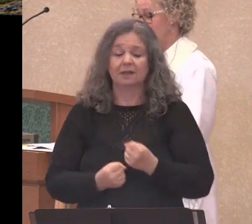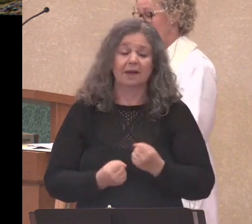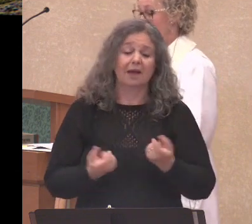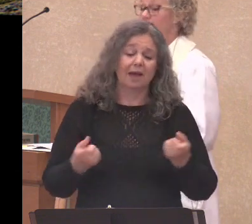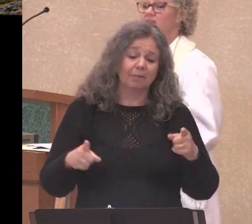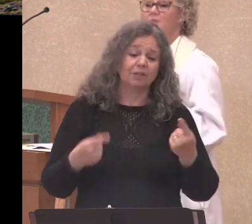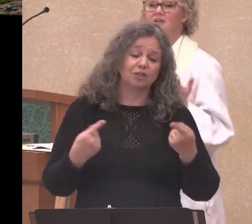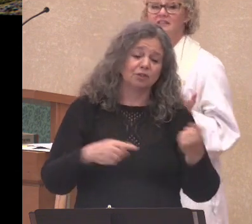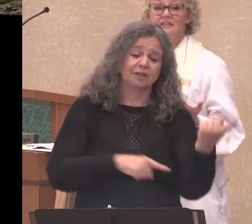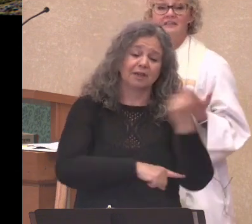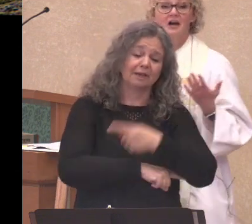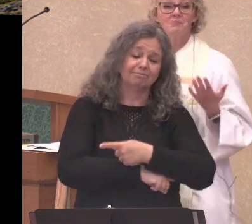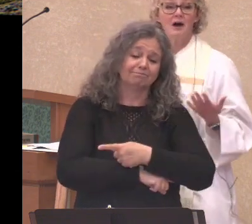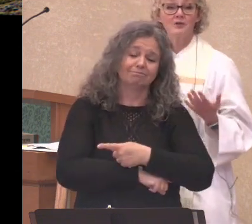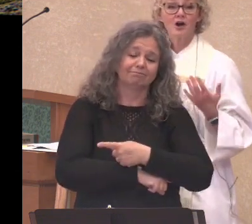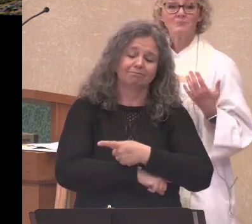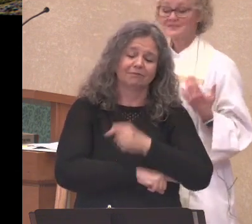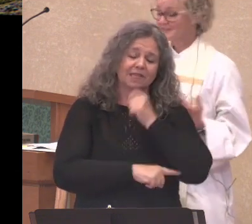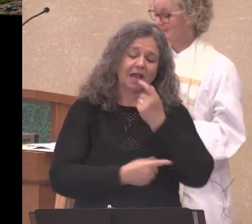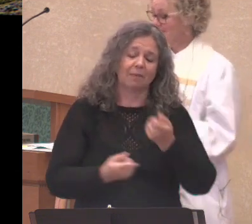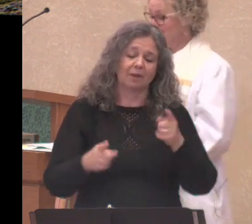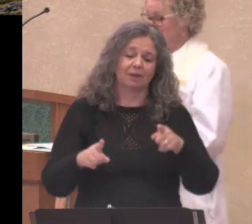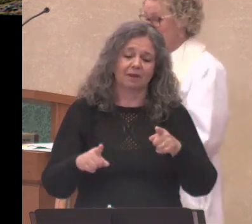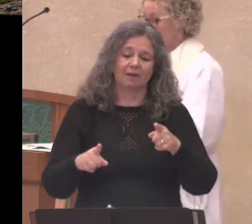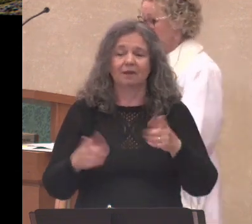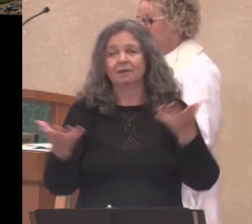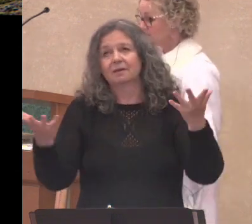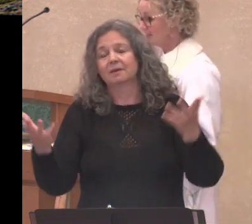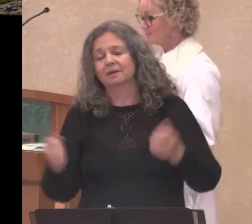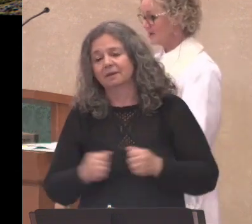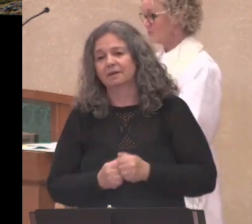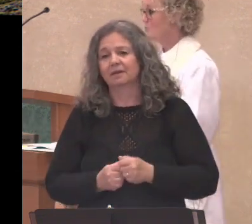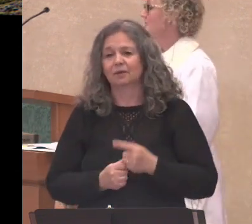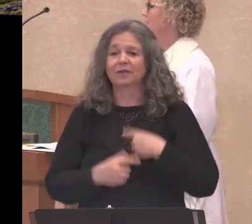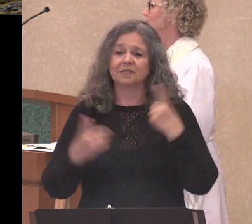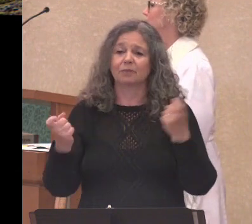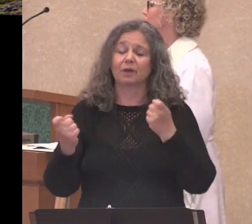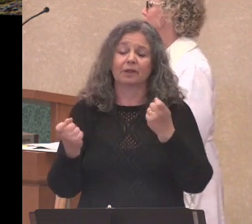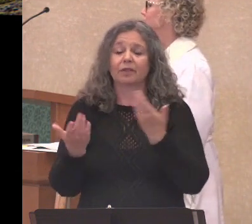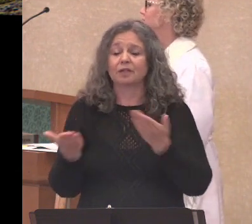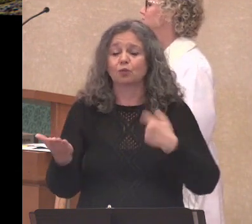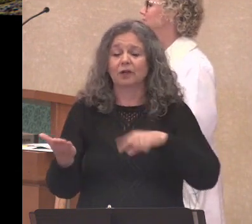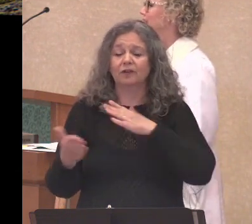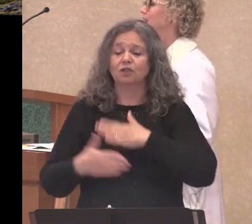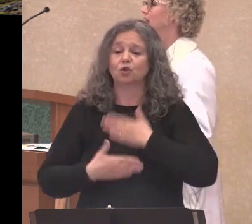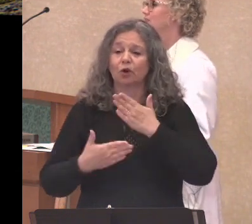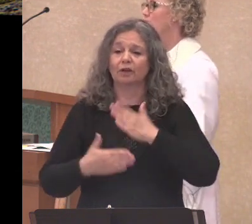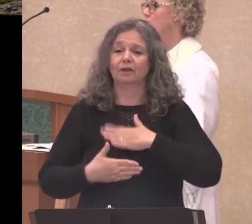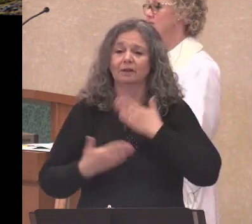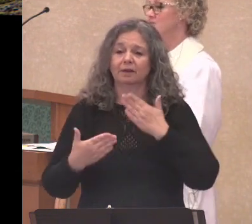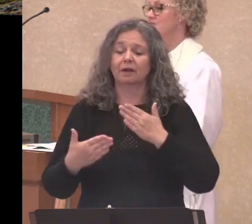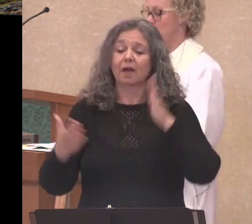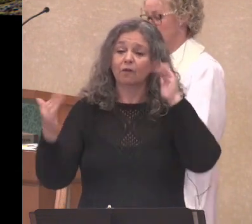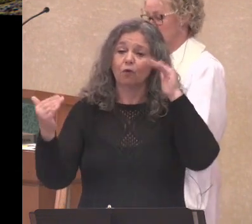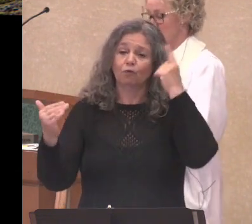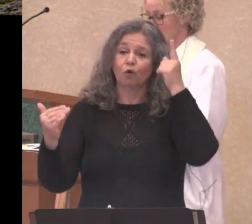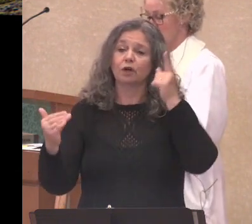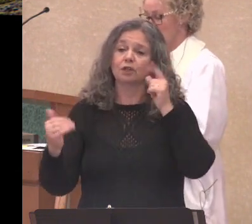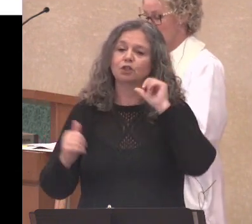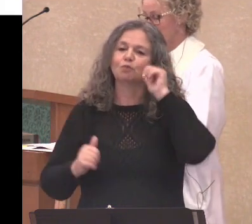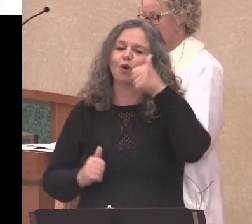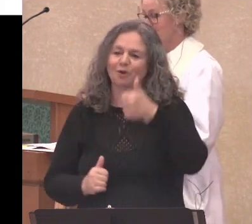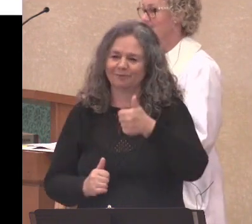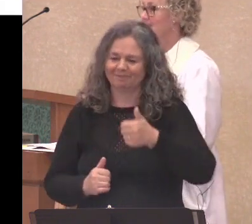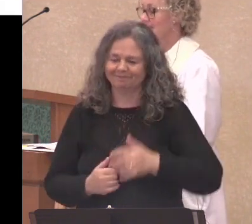didn't. And we come clean about our mistakes. We celebrate what we have enjoyed and have hope for